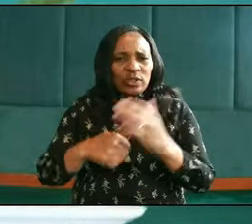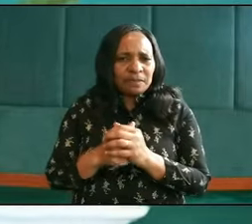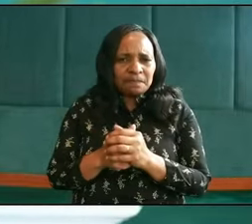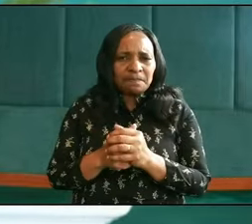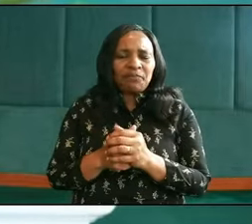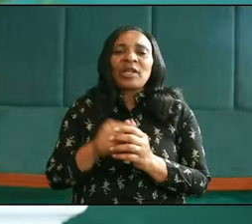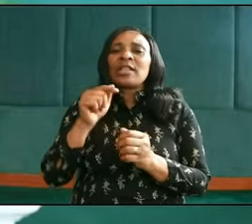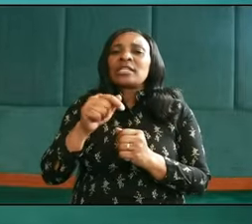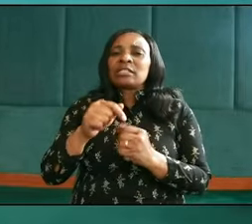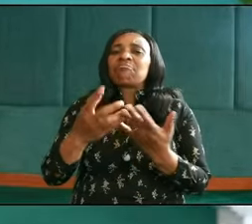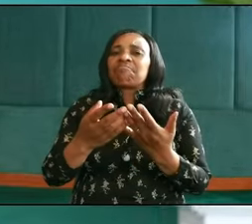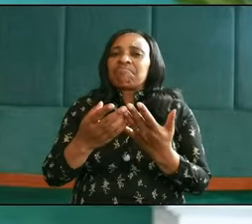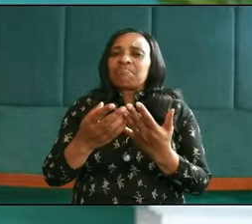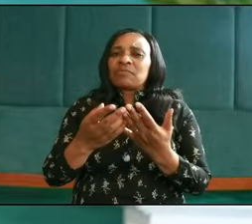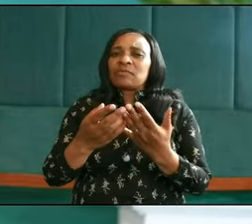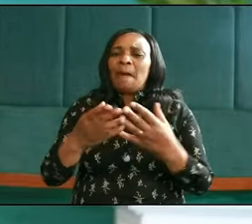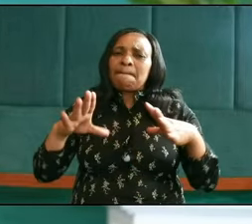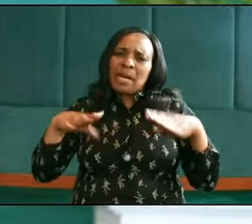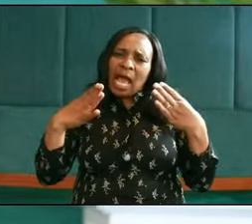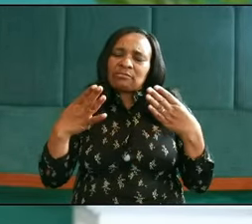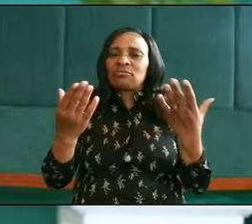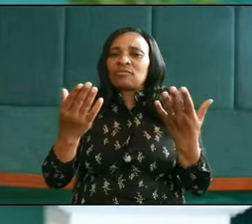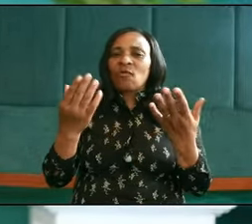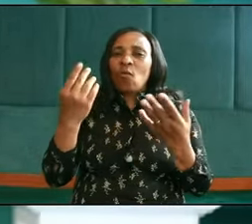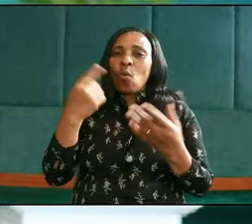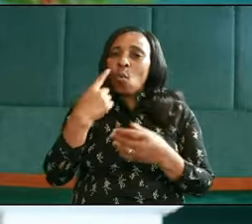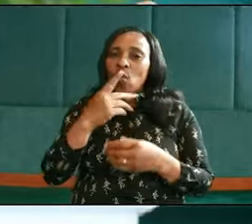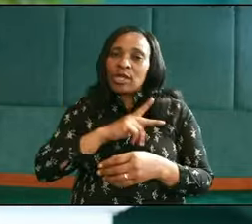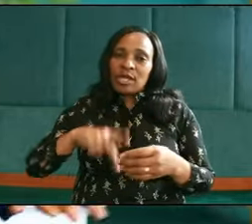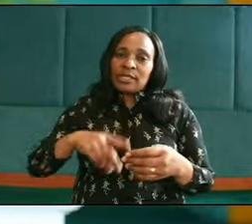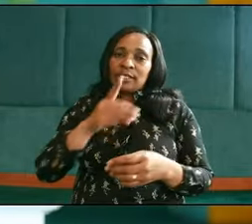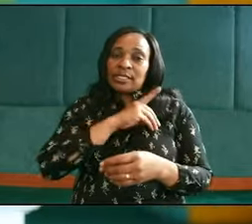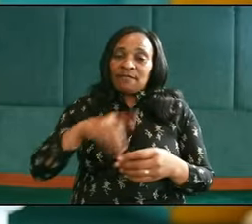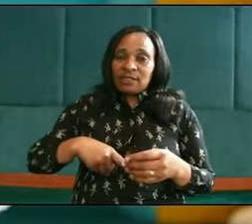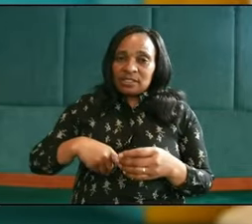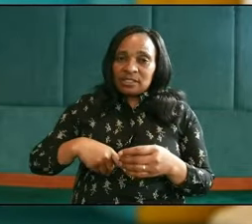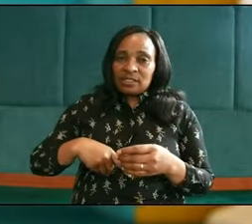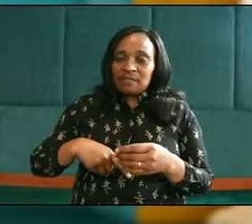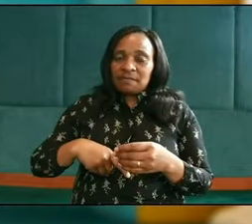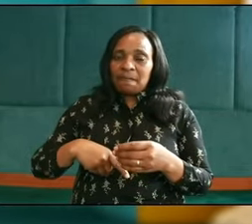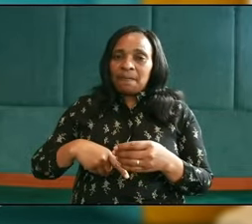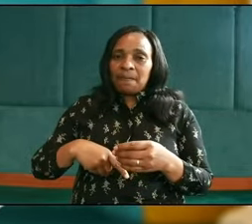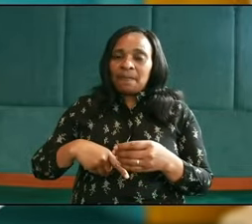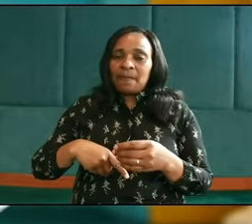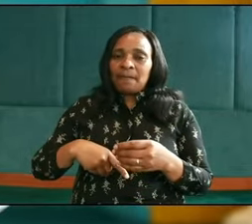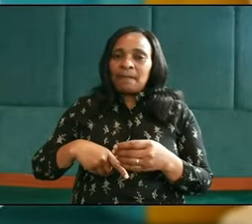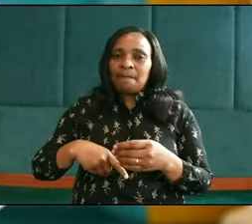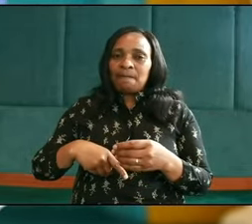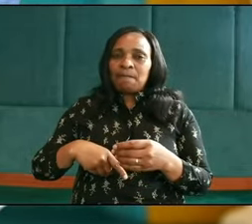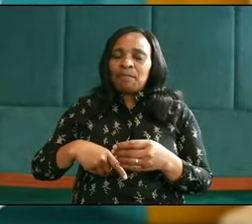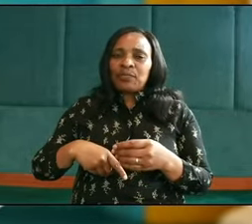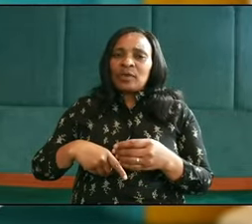been ascribed to David that David composed it, or